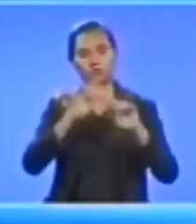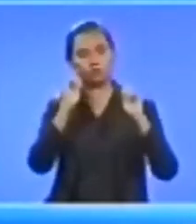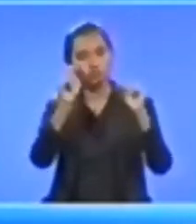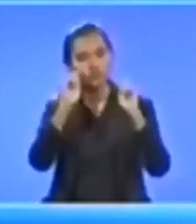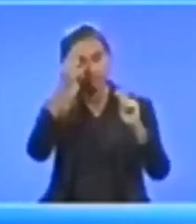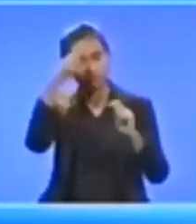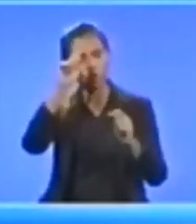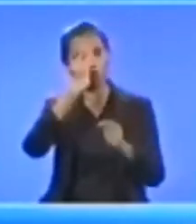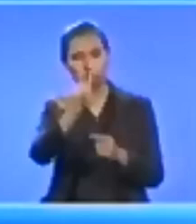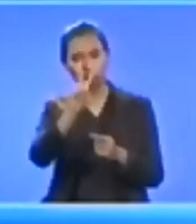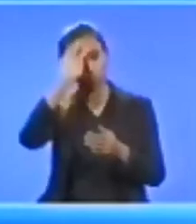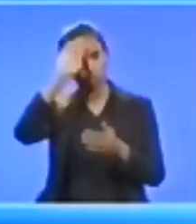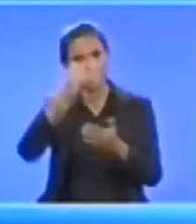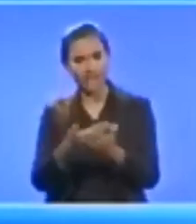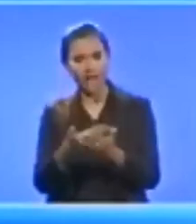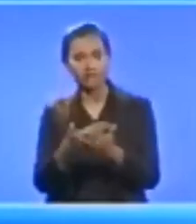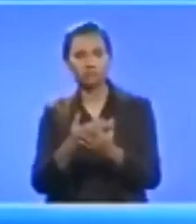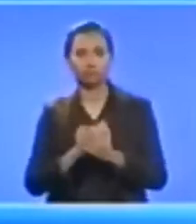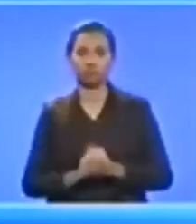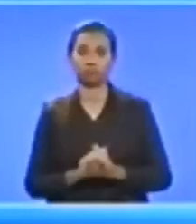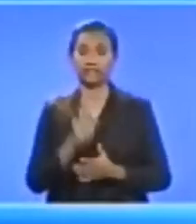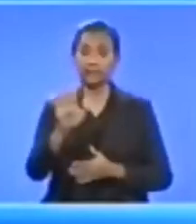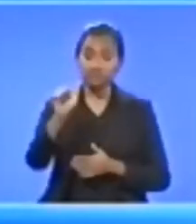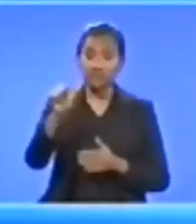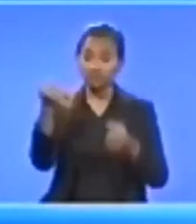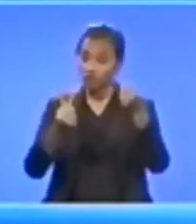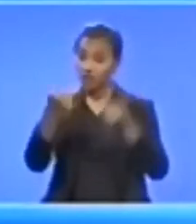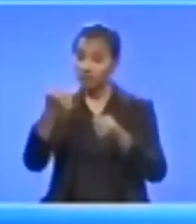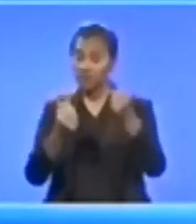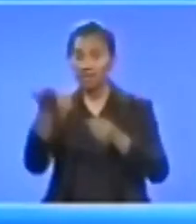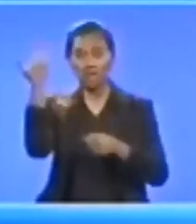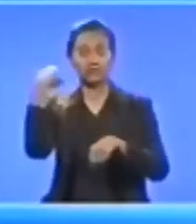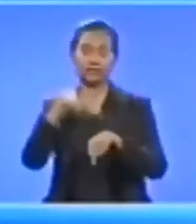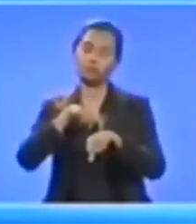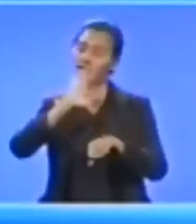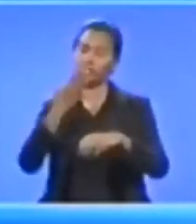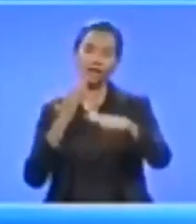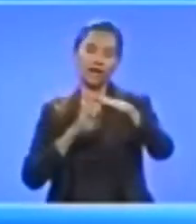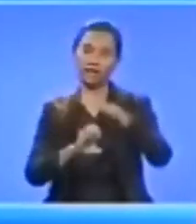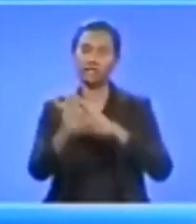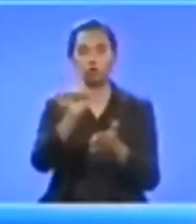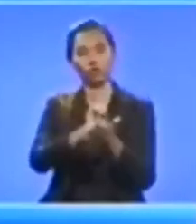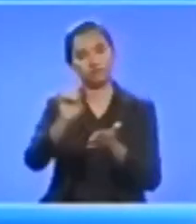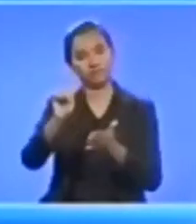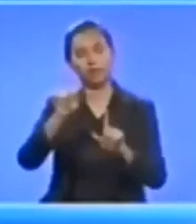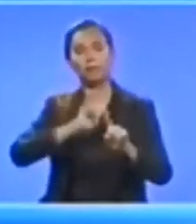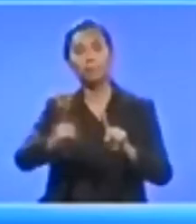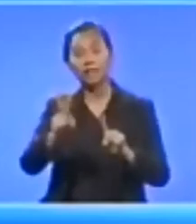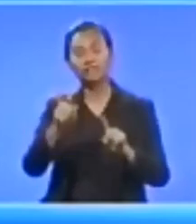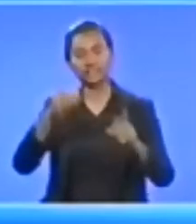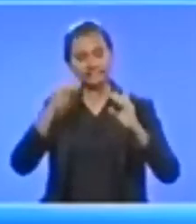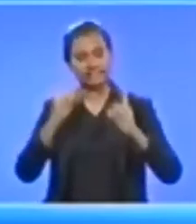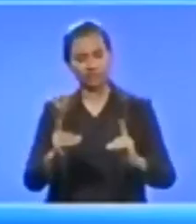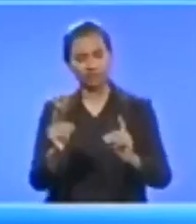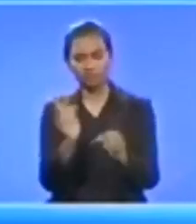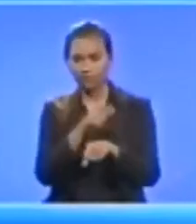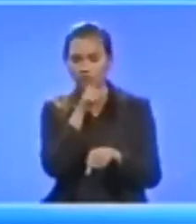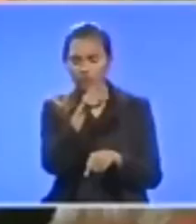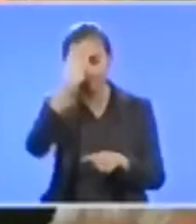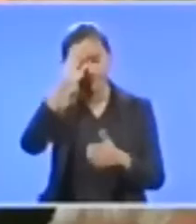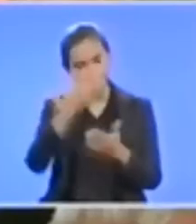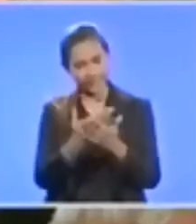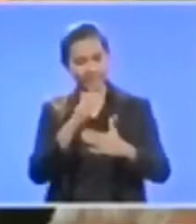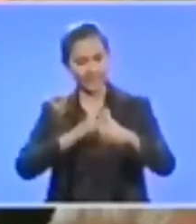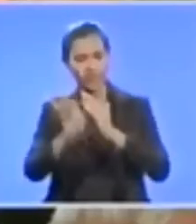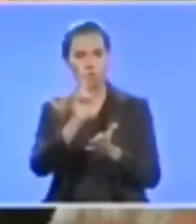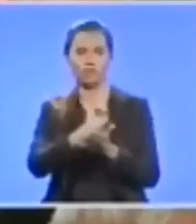sons. He had missed the boat himself, but was determined that his sons would not. In